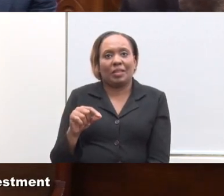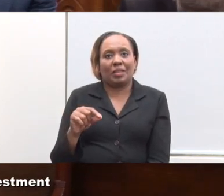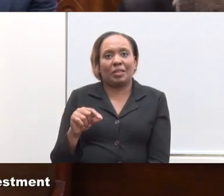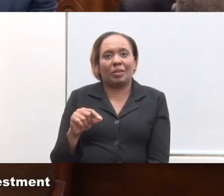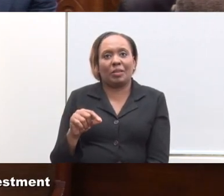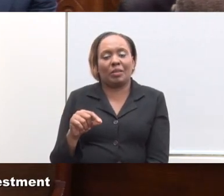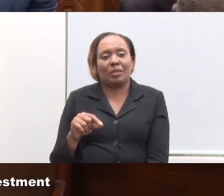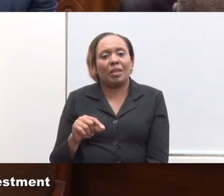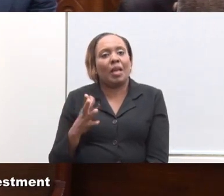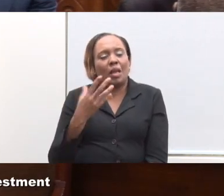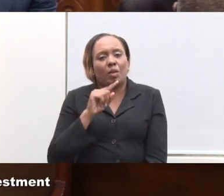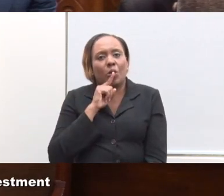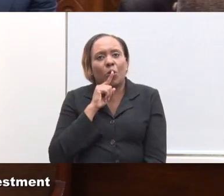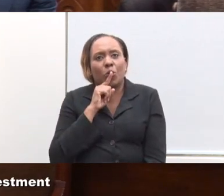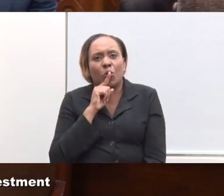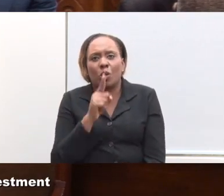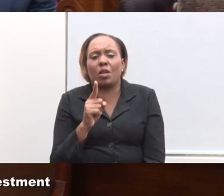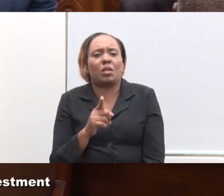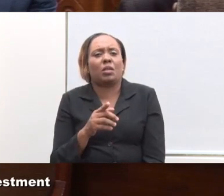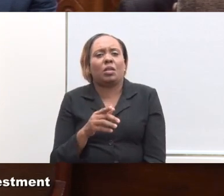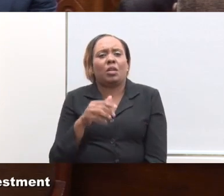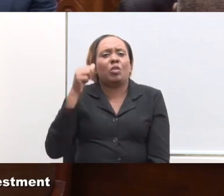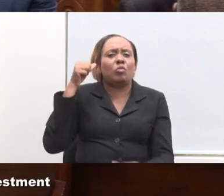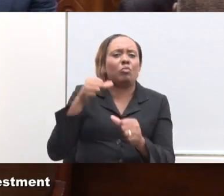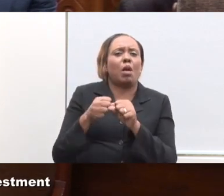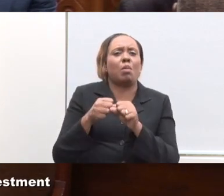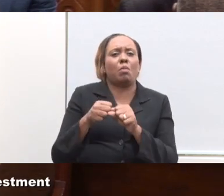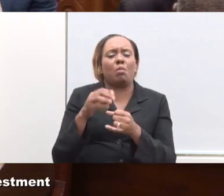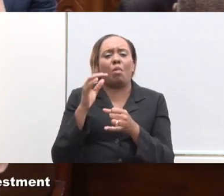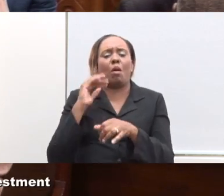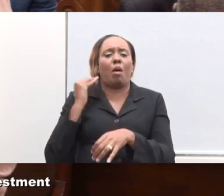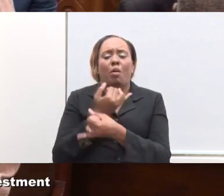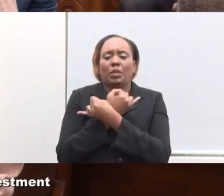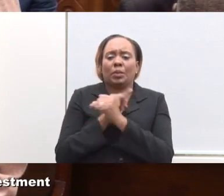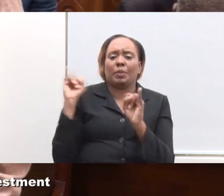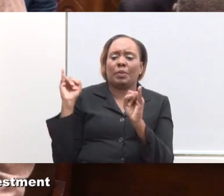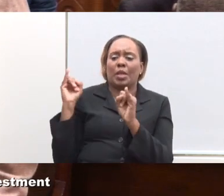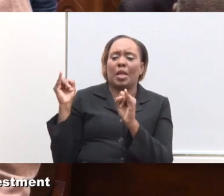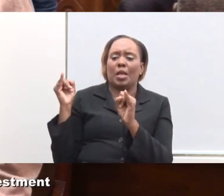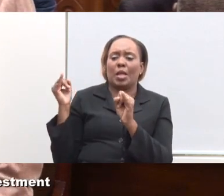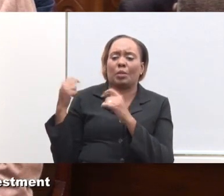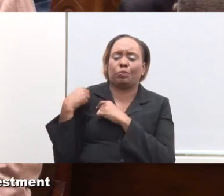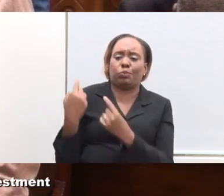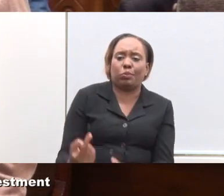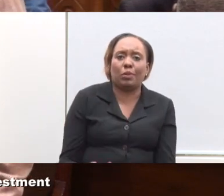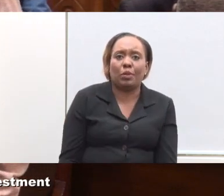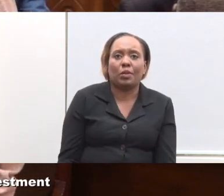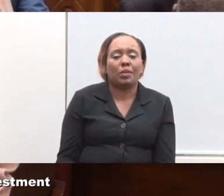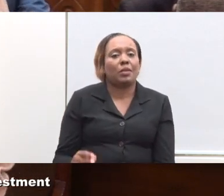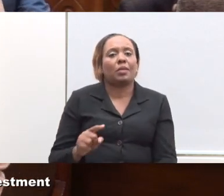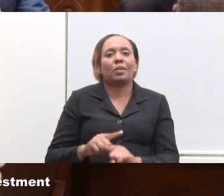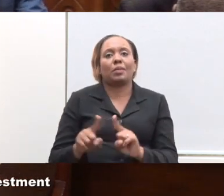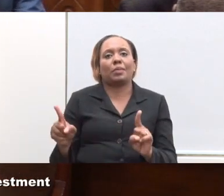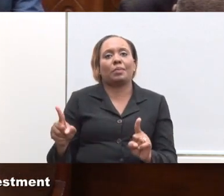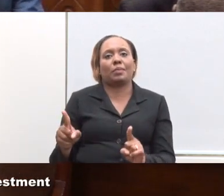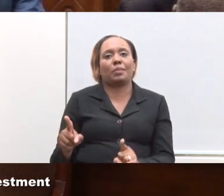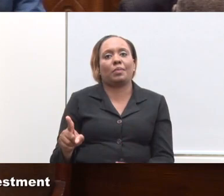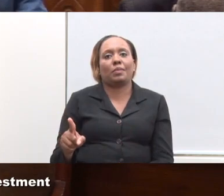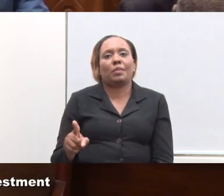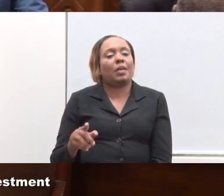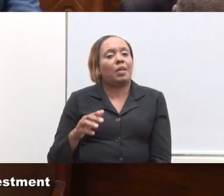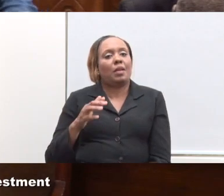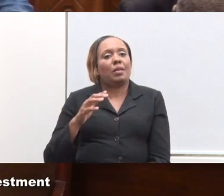independence. But we have been reminded that it is not only ours to plan and ours to